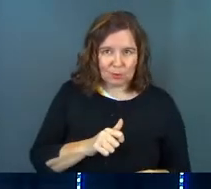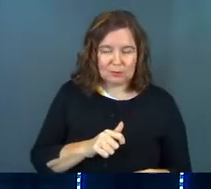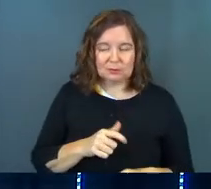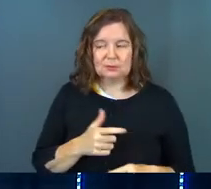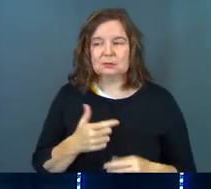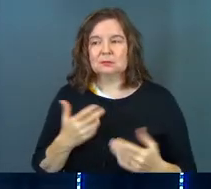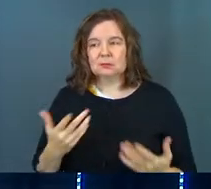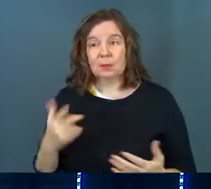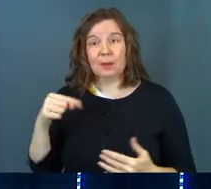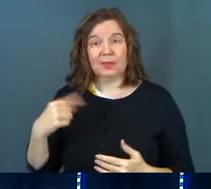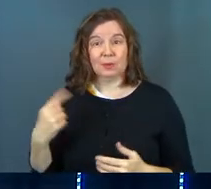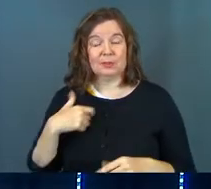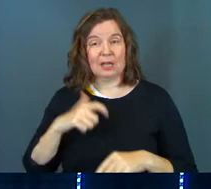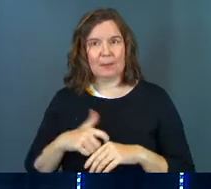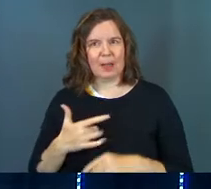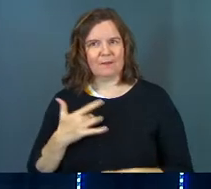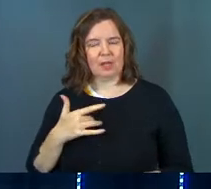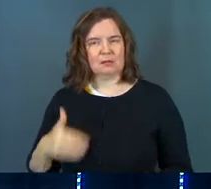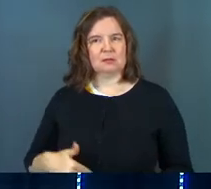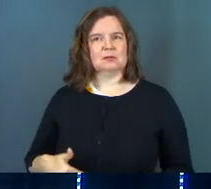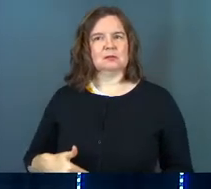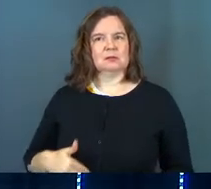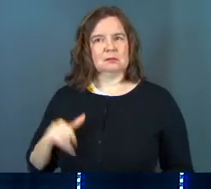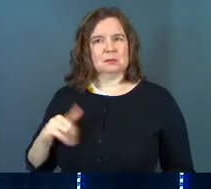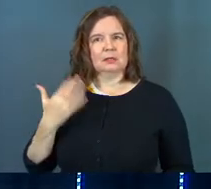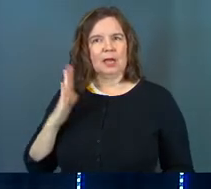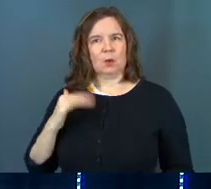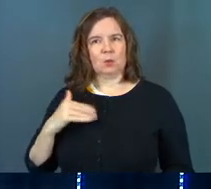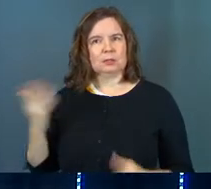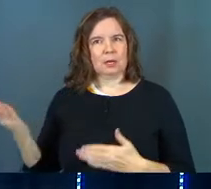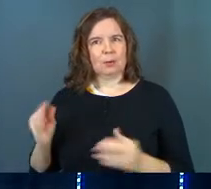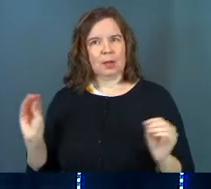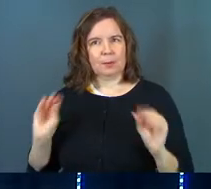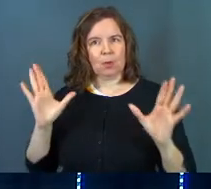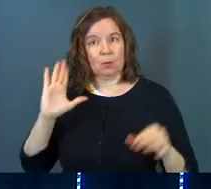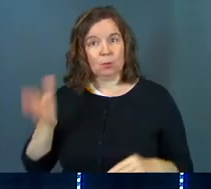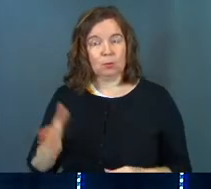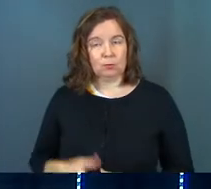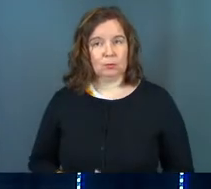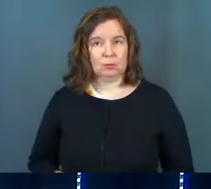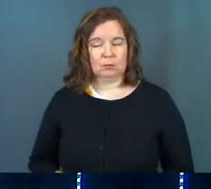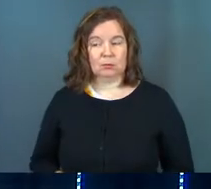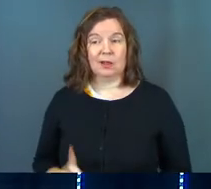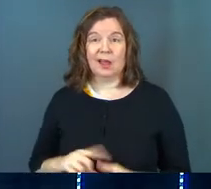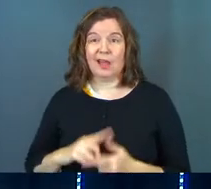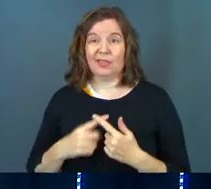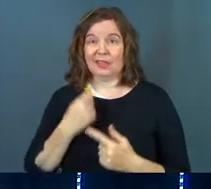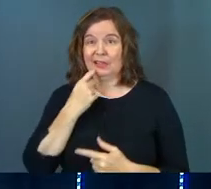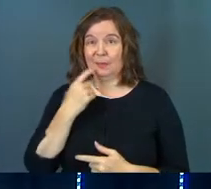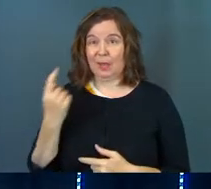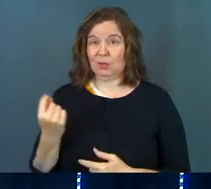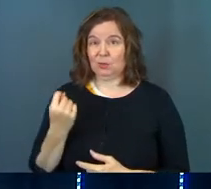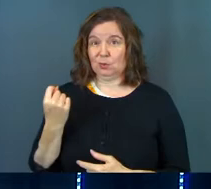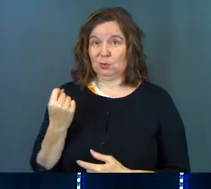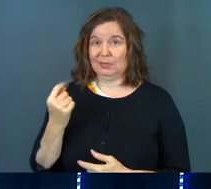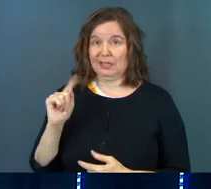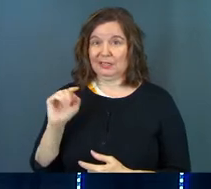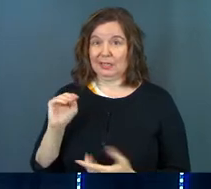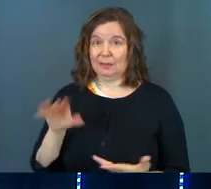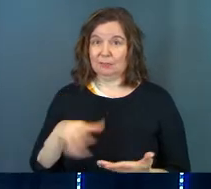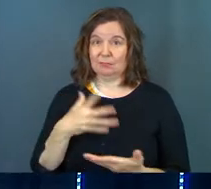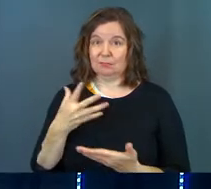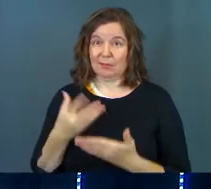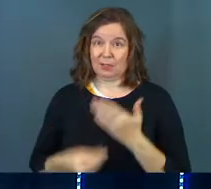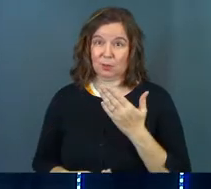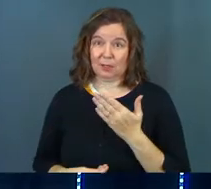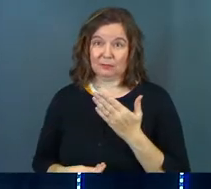don't. But this was a time I felt like God was going to bring a miracle. And then this past Tuesday, Tim passed